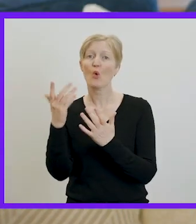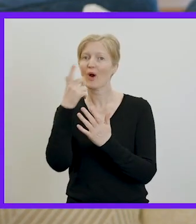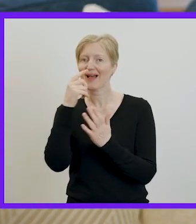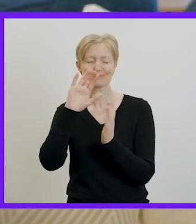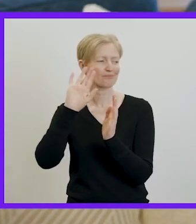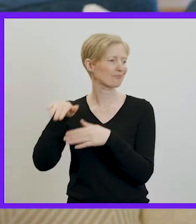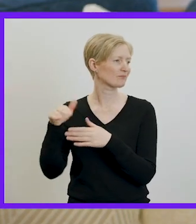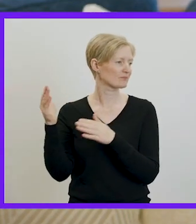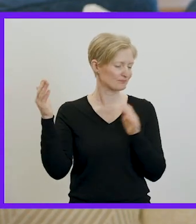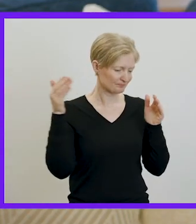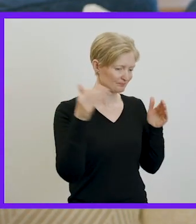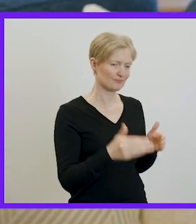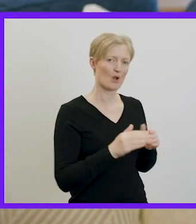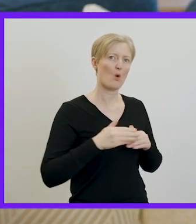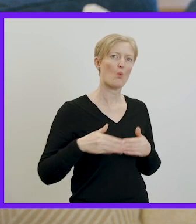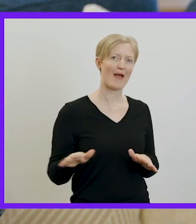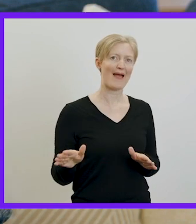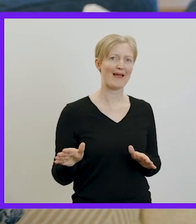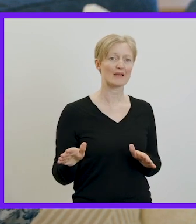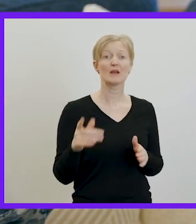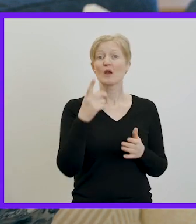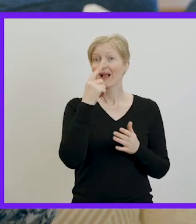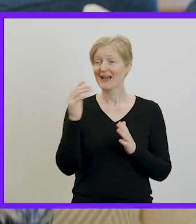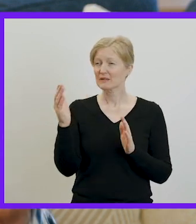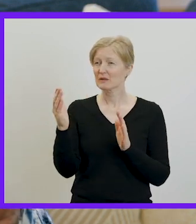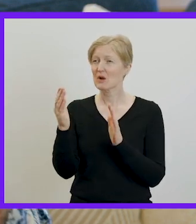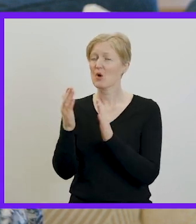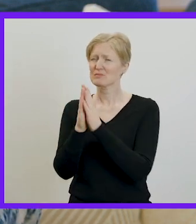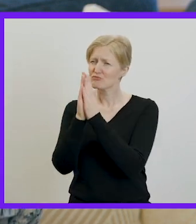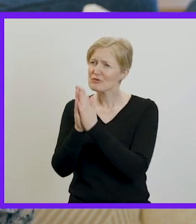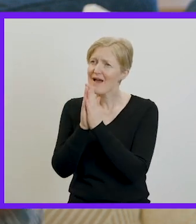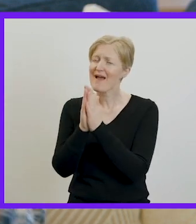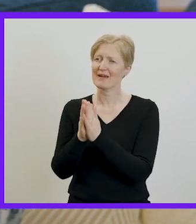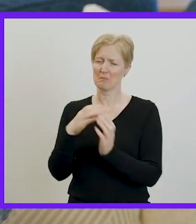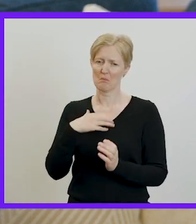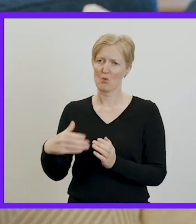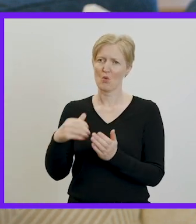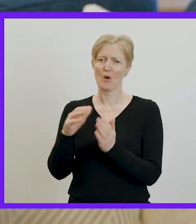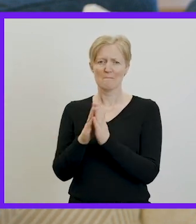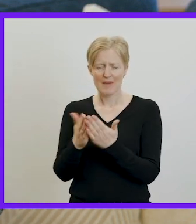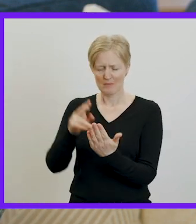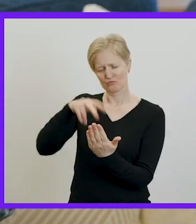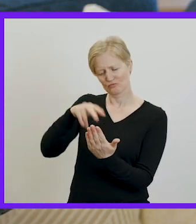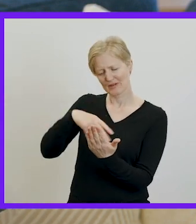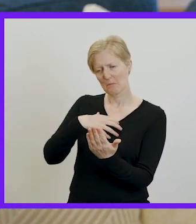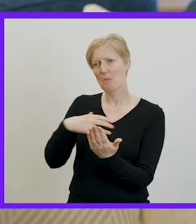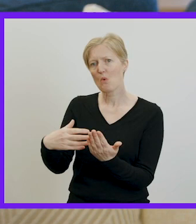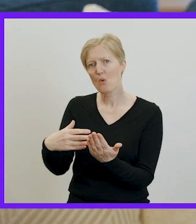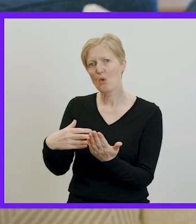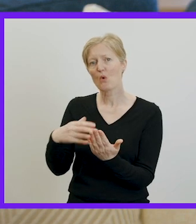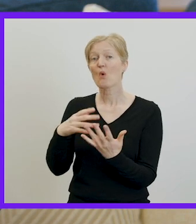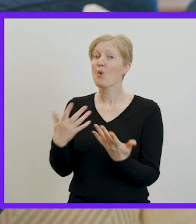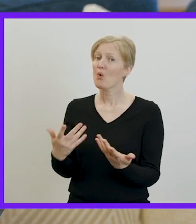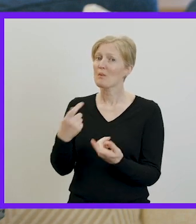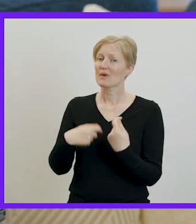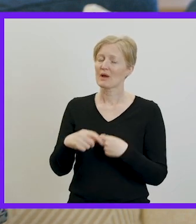leaning away from God. We can all start to go towards prayer and towards reading the Bible, or we can become